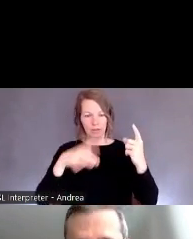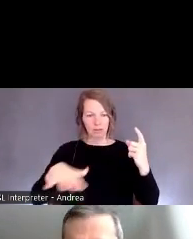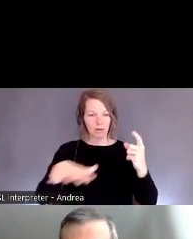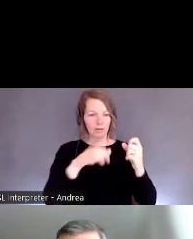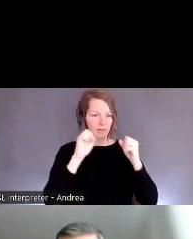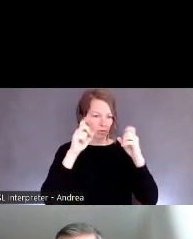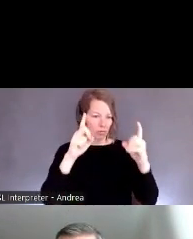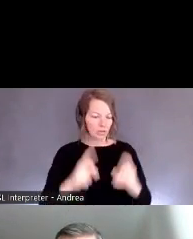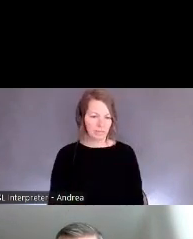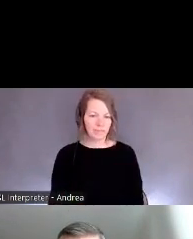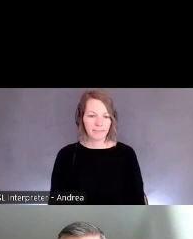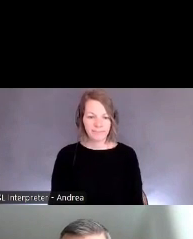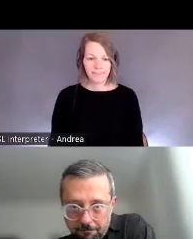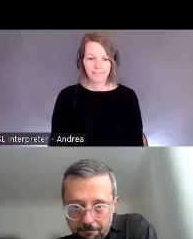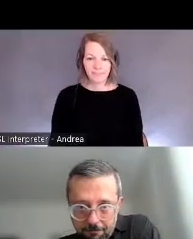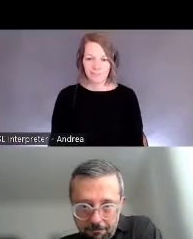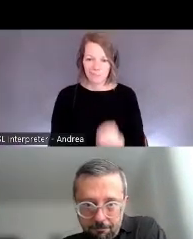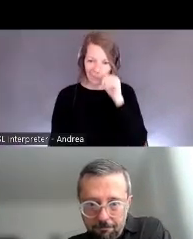learning.